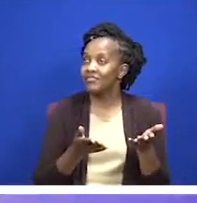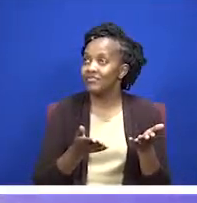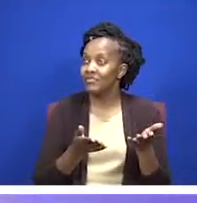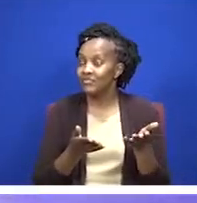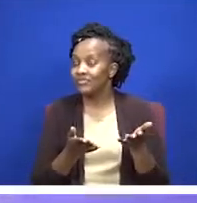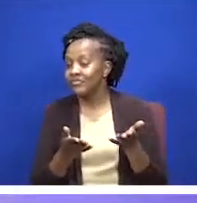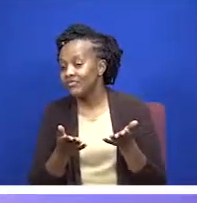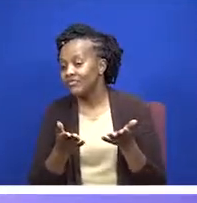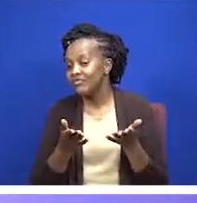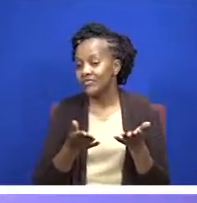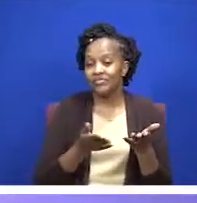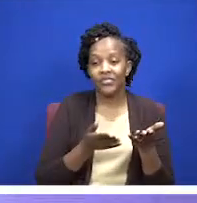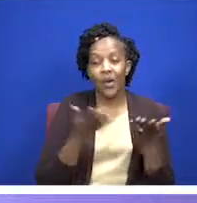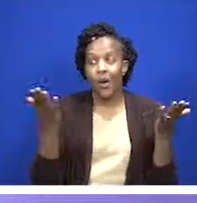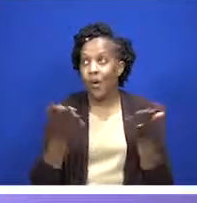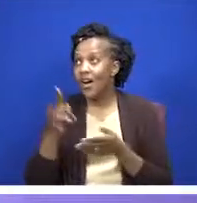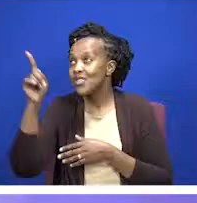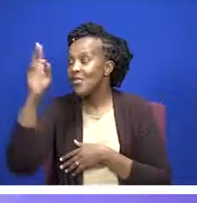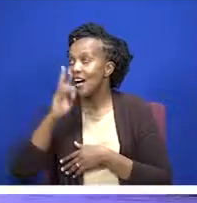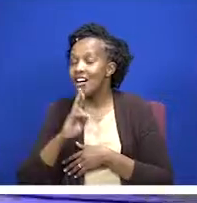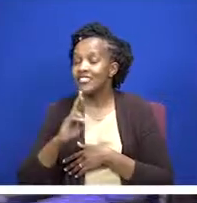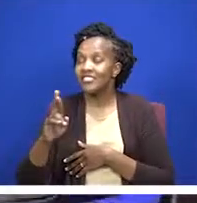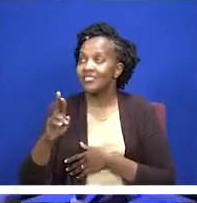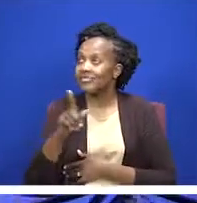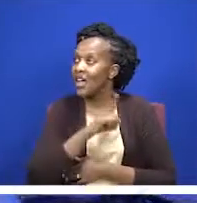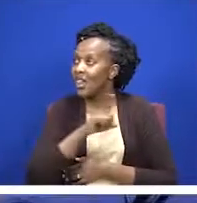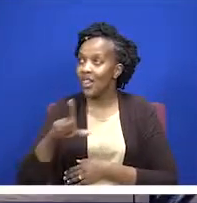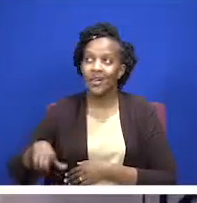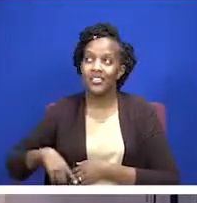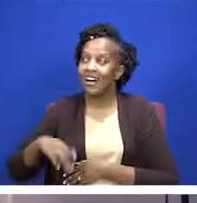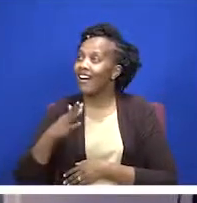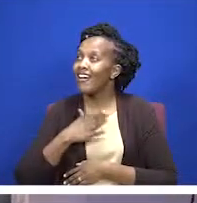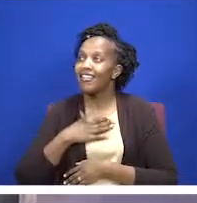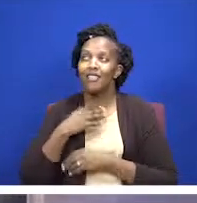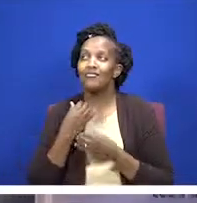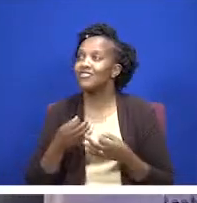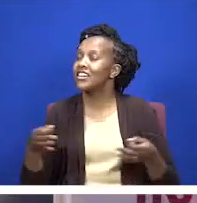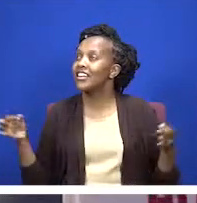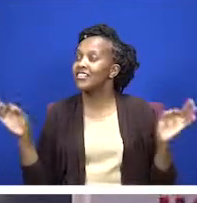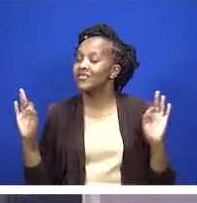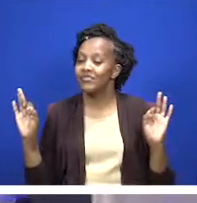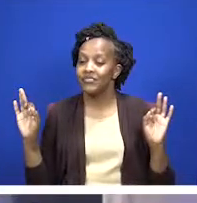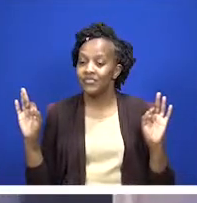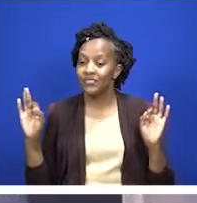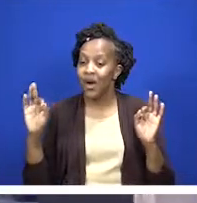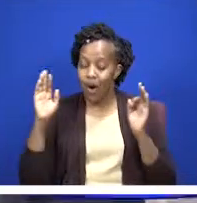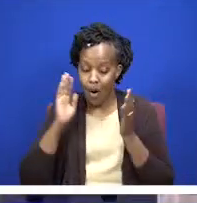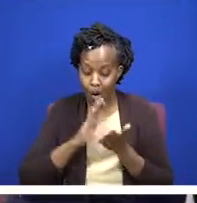are. Where you are, Lord, I am free.